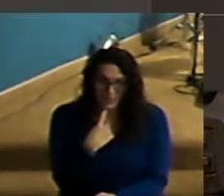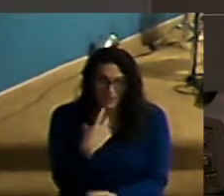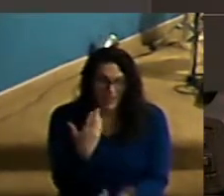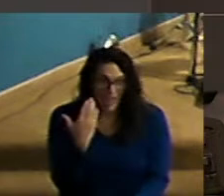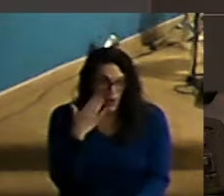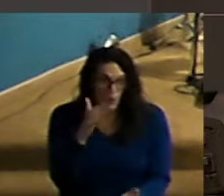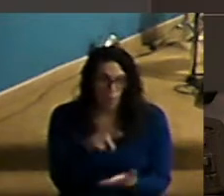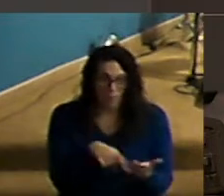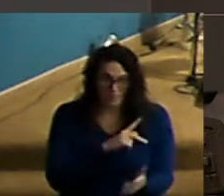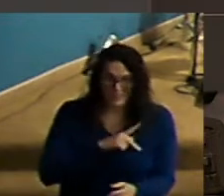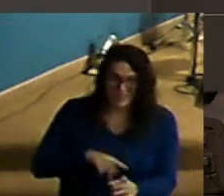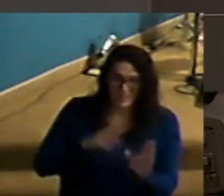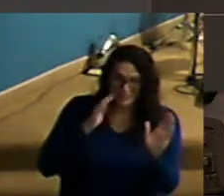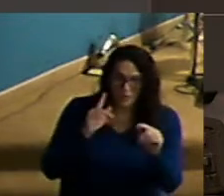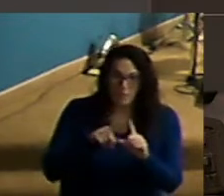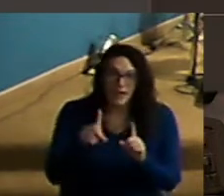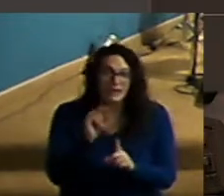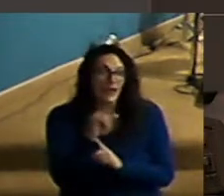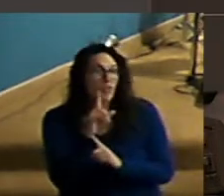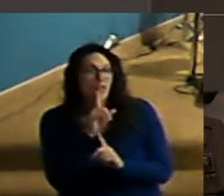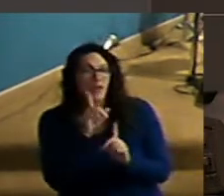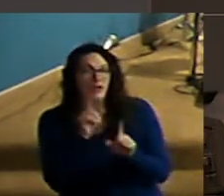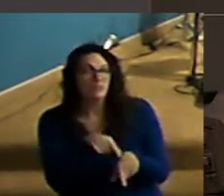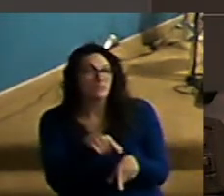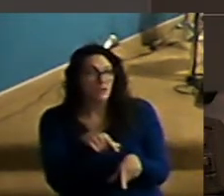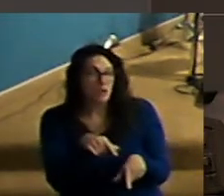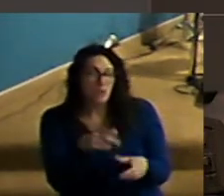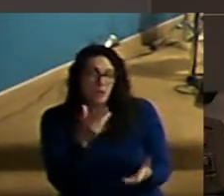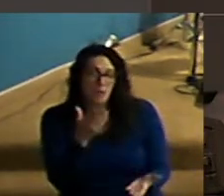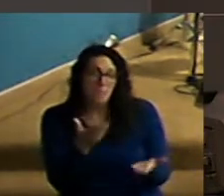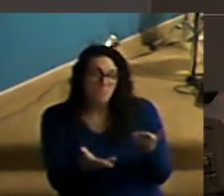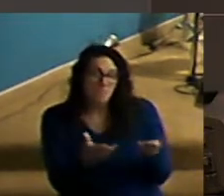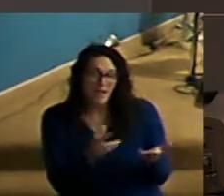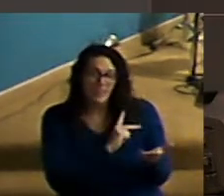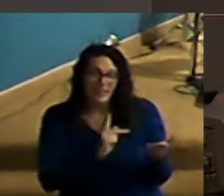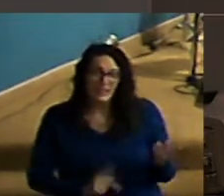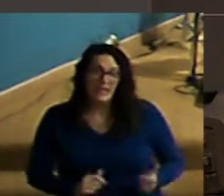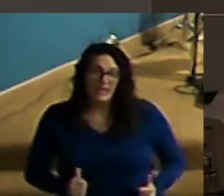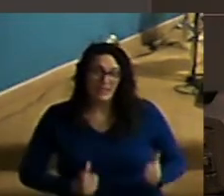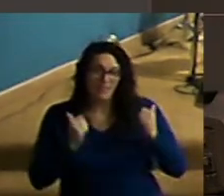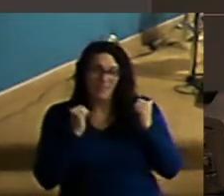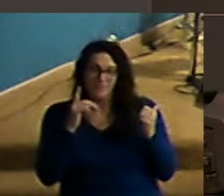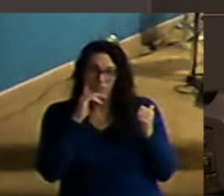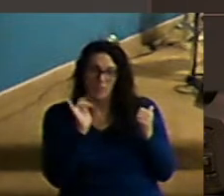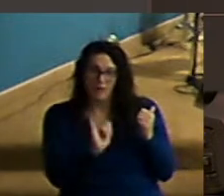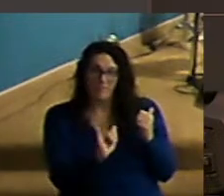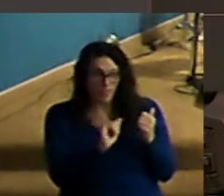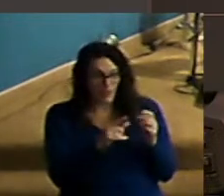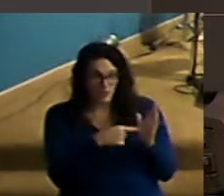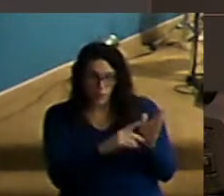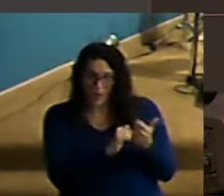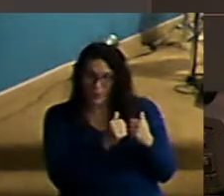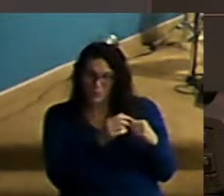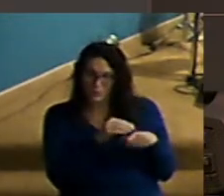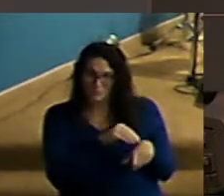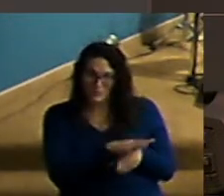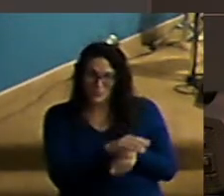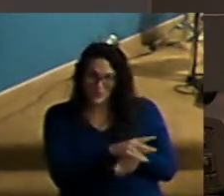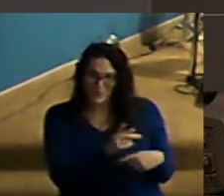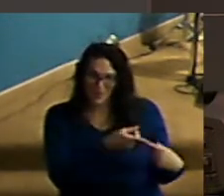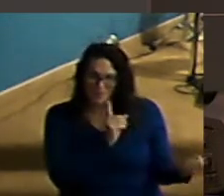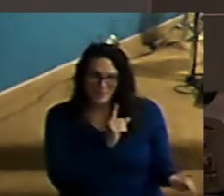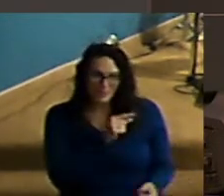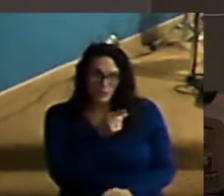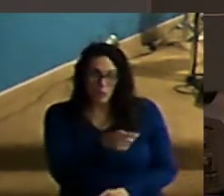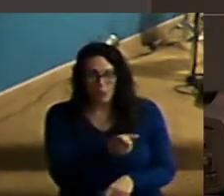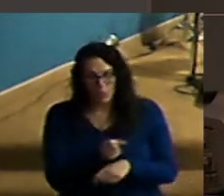I don't know what he was expecting. Daniel answered, may the king live forever. That shows something about how you treat your enemies.